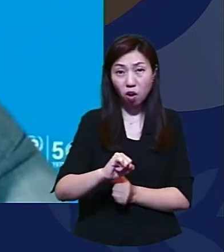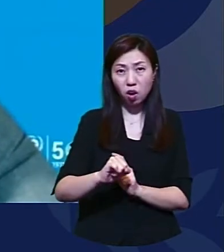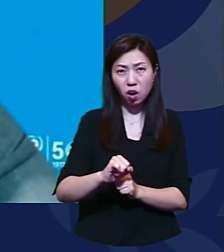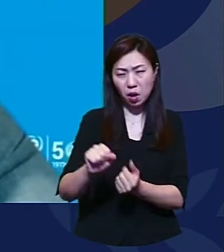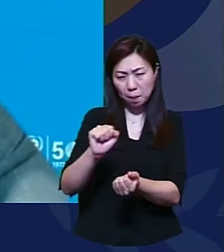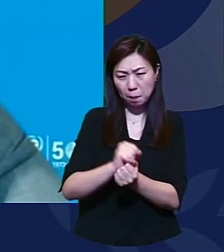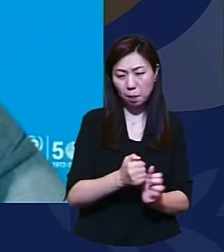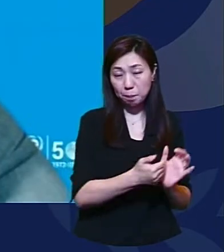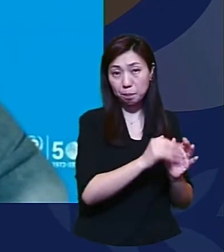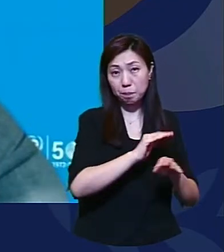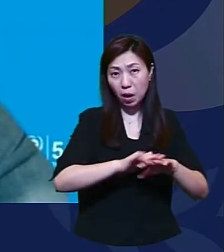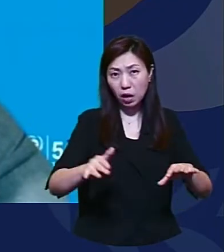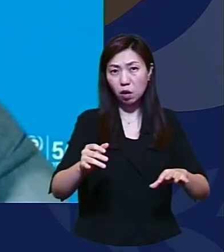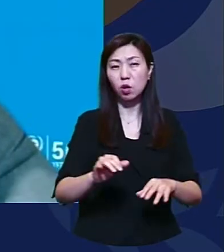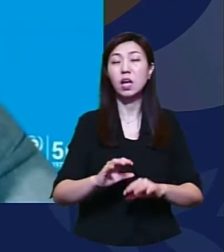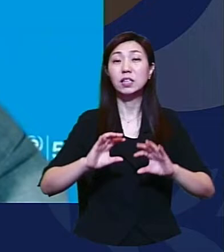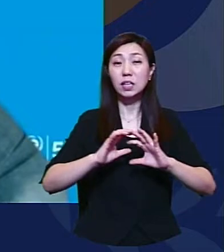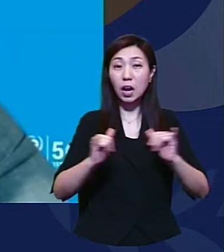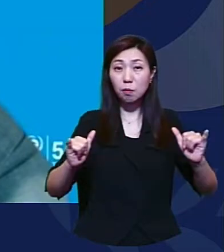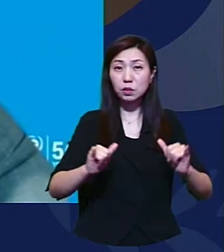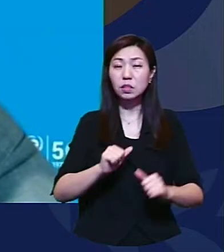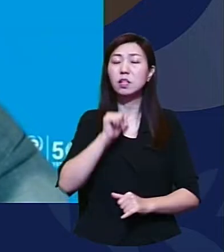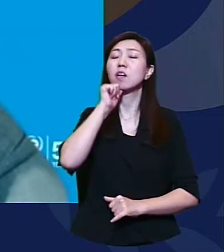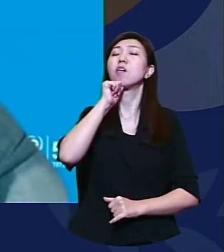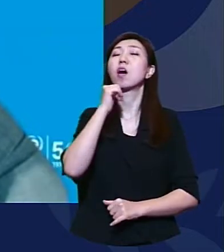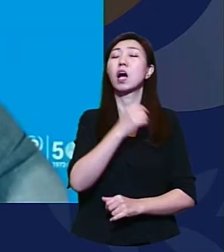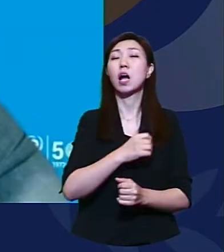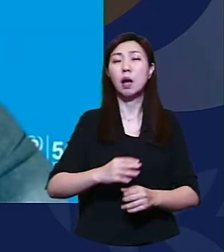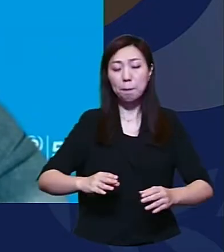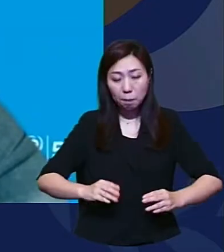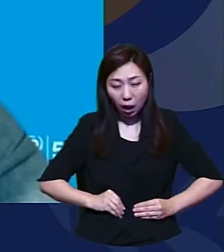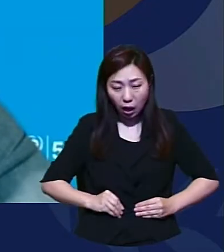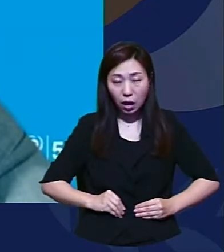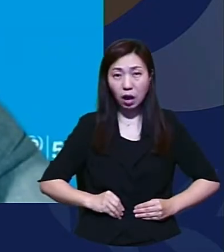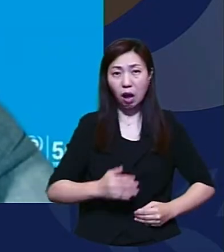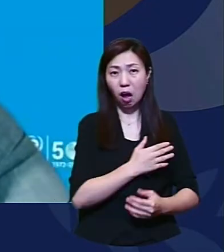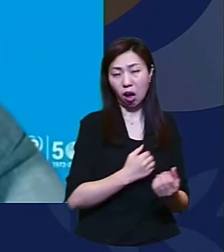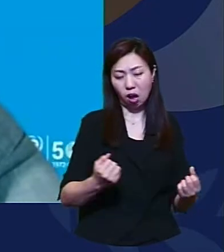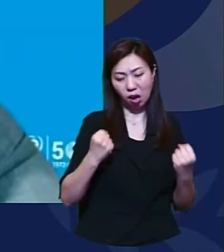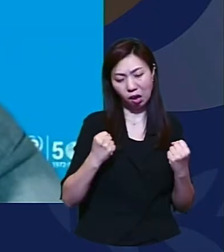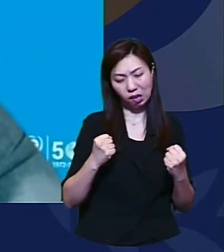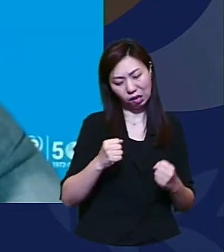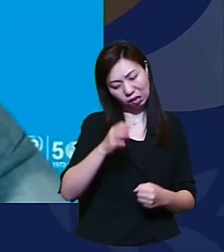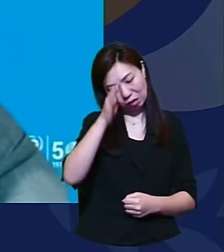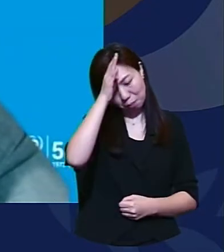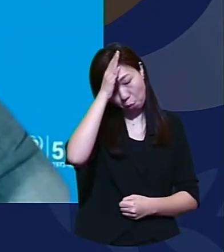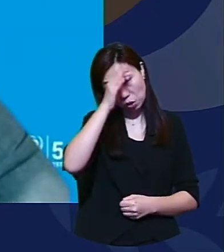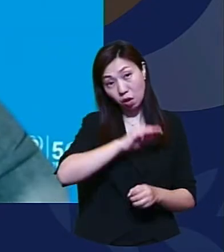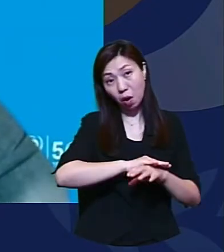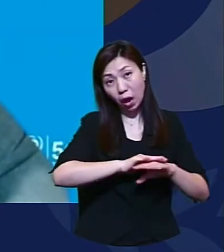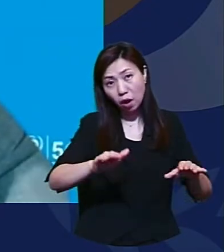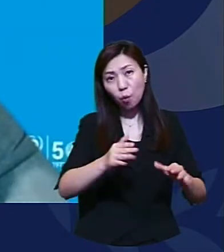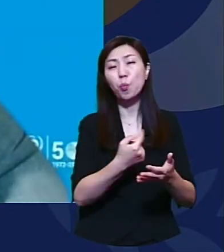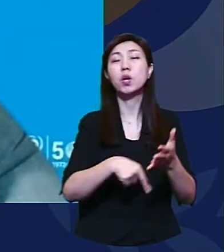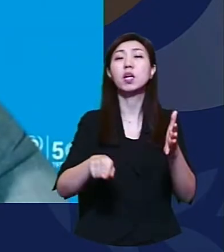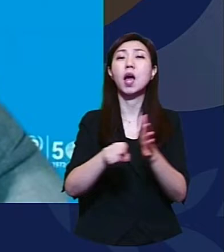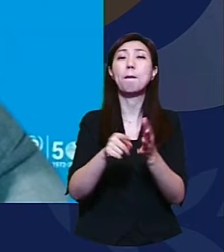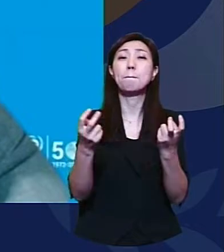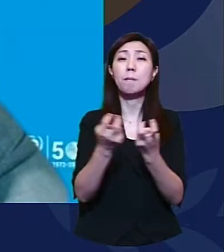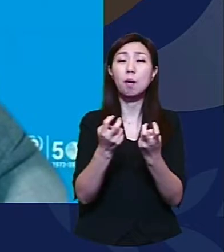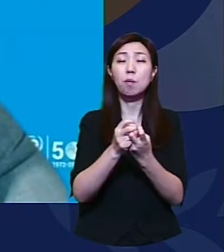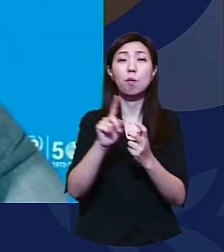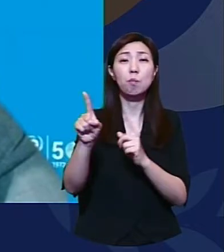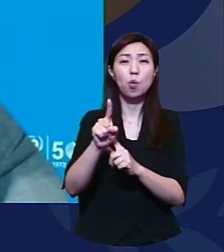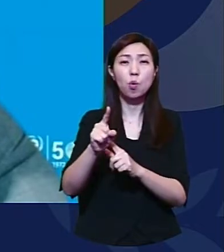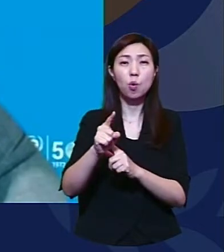of poverty, hunger, and ill health, it is crucial that developing countries avoid the mistakes of the